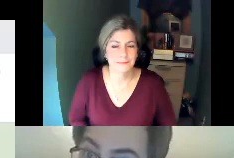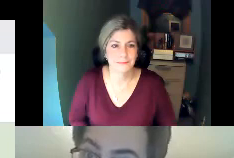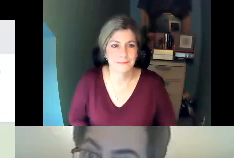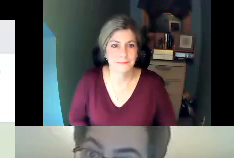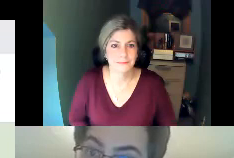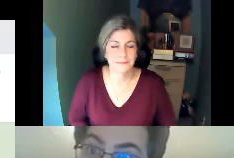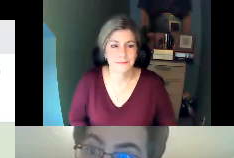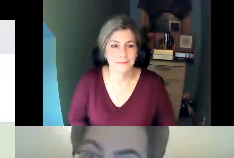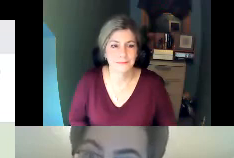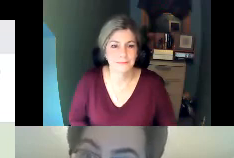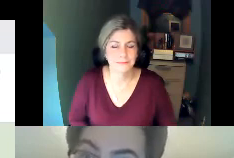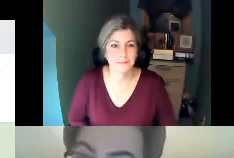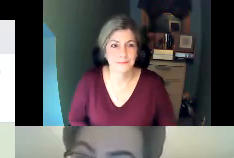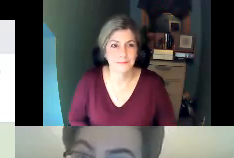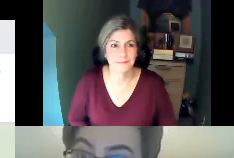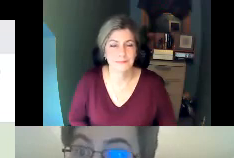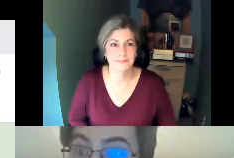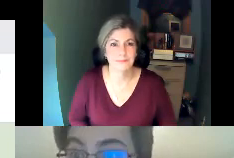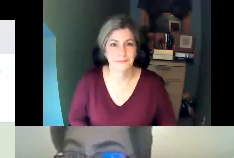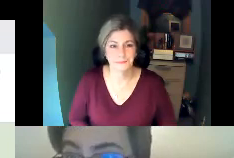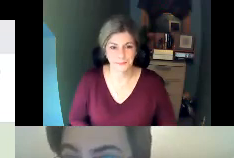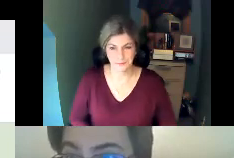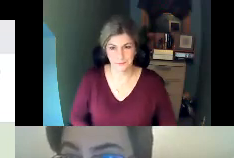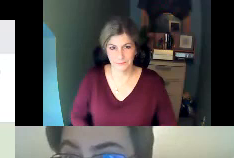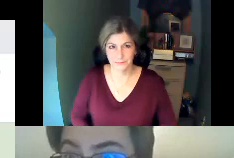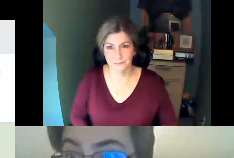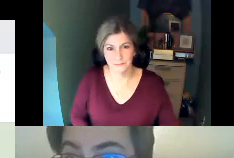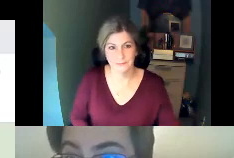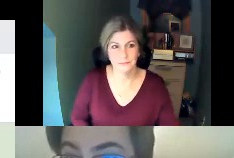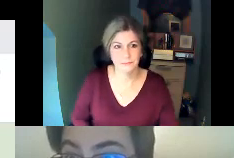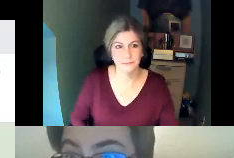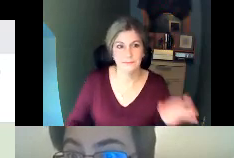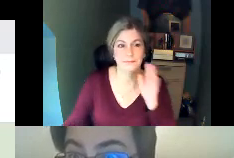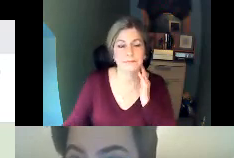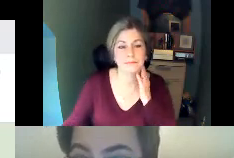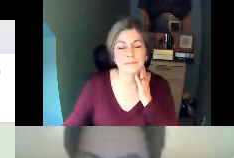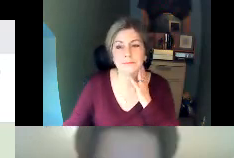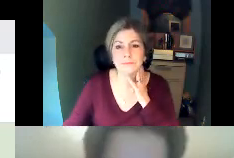schools that you're interested in attending, and they'll be able to provide you the most accurate information.